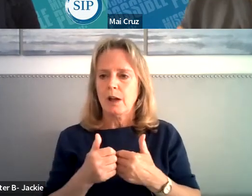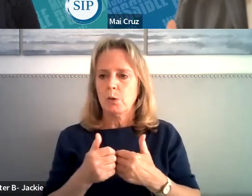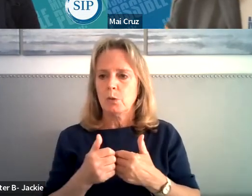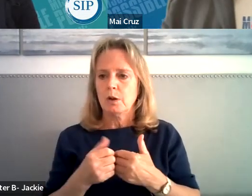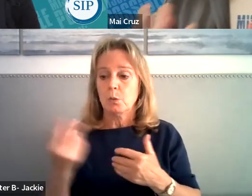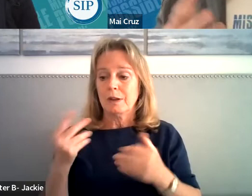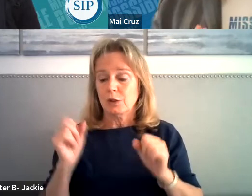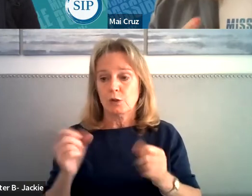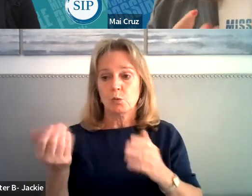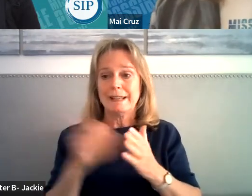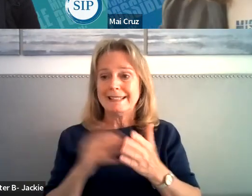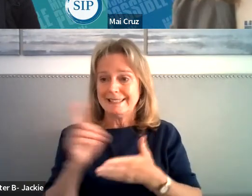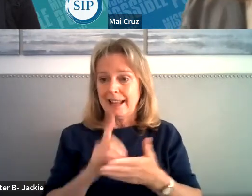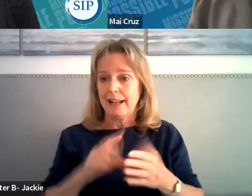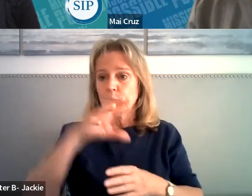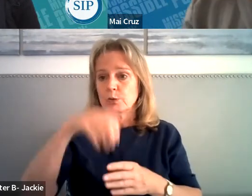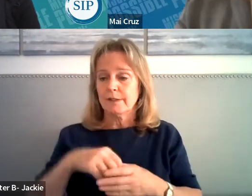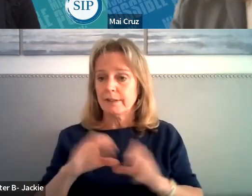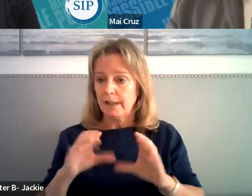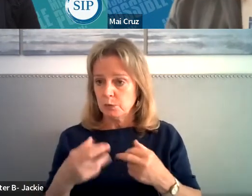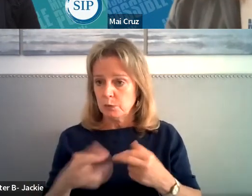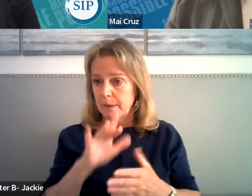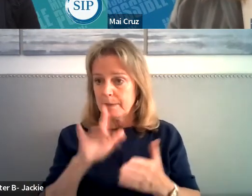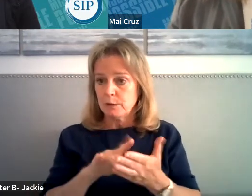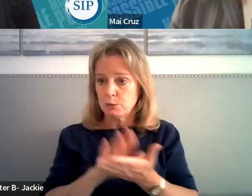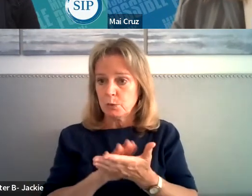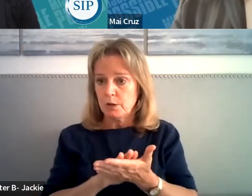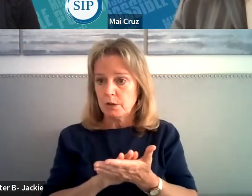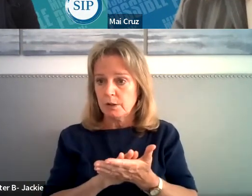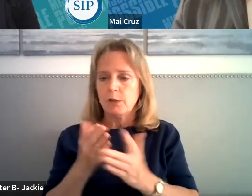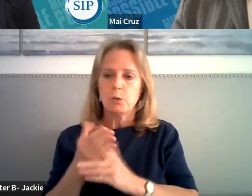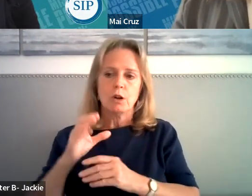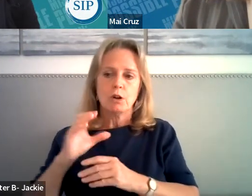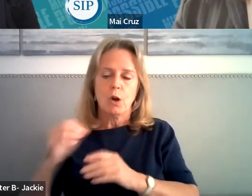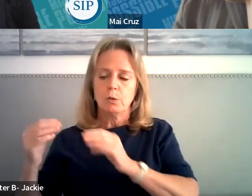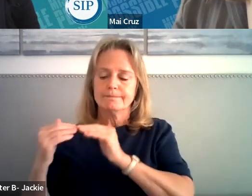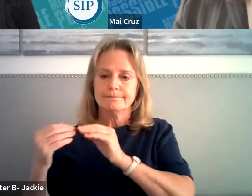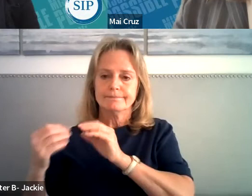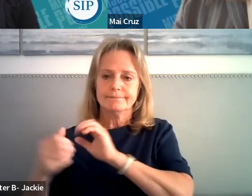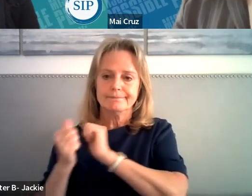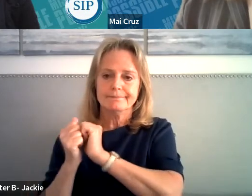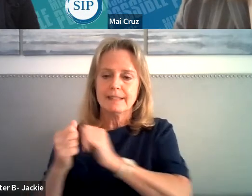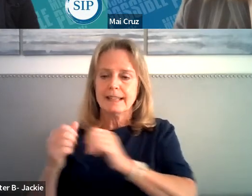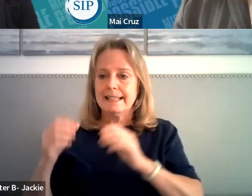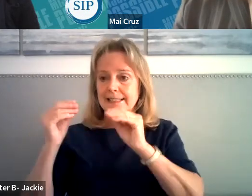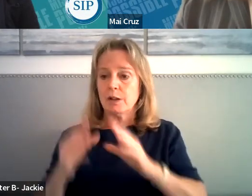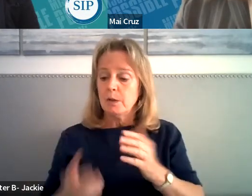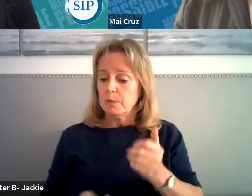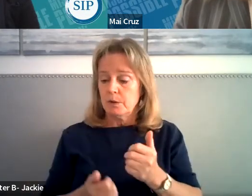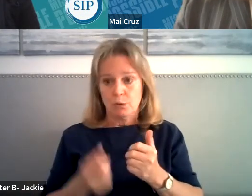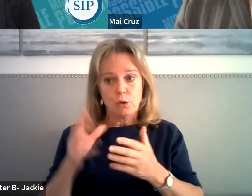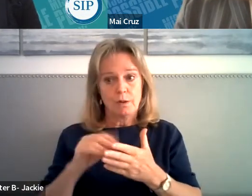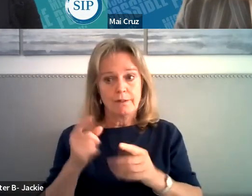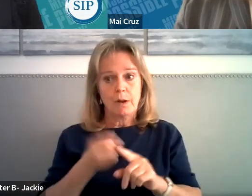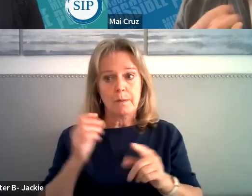to redesign inclusive classrooms in middle school through co-teaching. And most importantly, learn from the mistakes